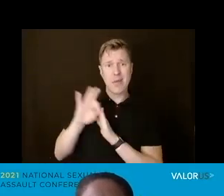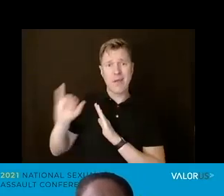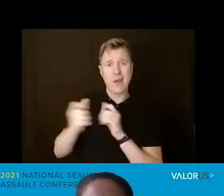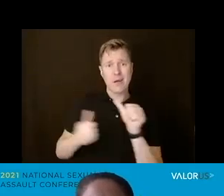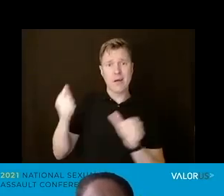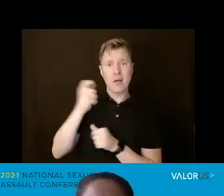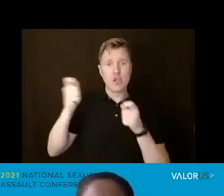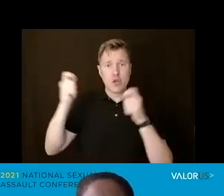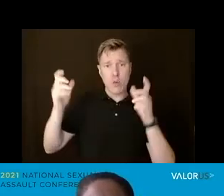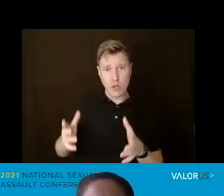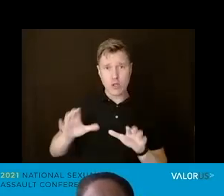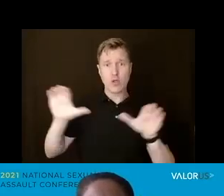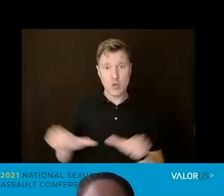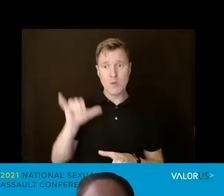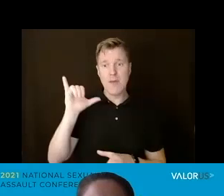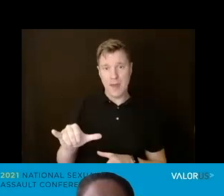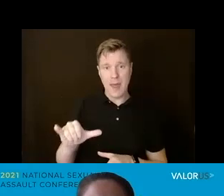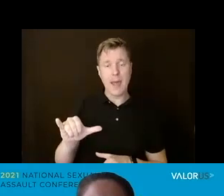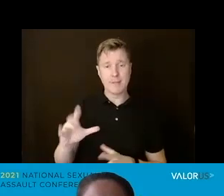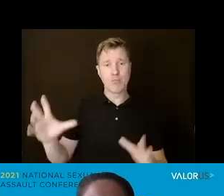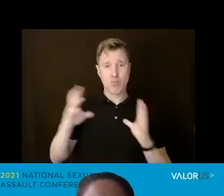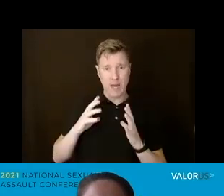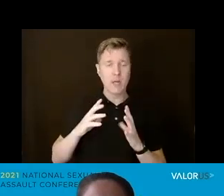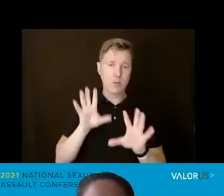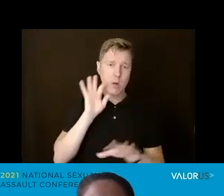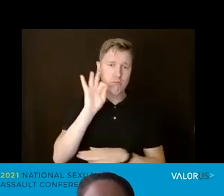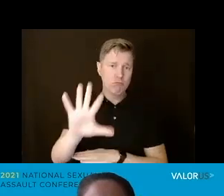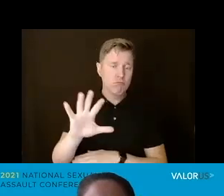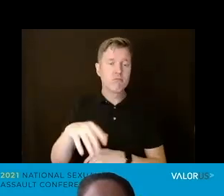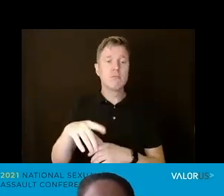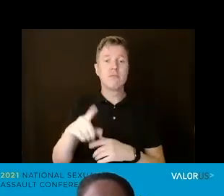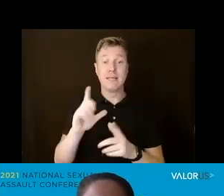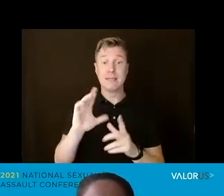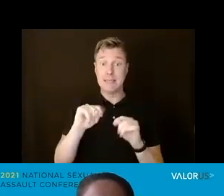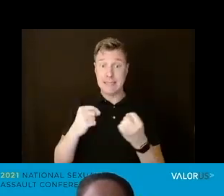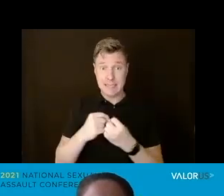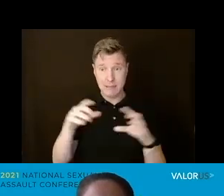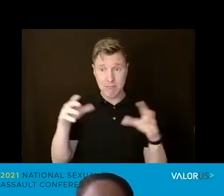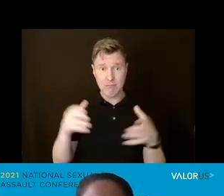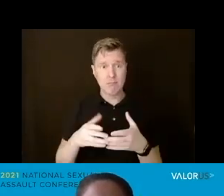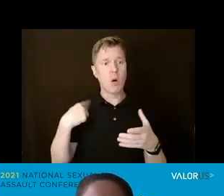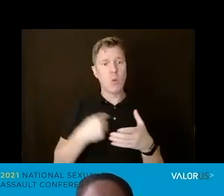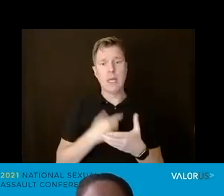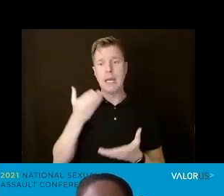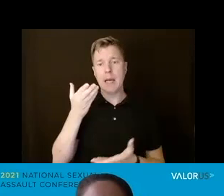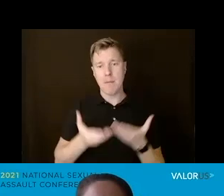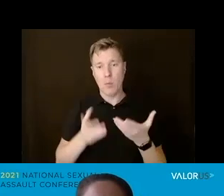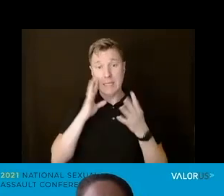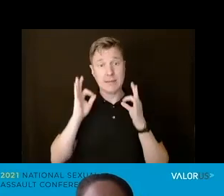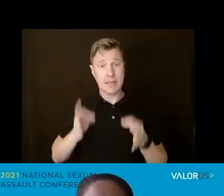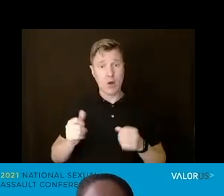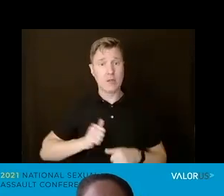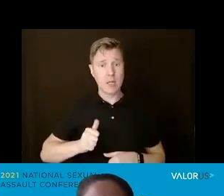to take that sabbatical. So just want to put that out there too. You know, as a team, we made the decision to